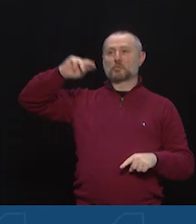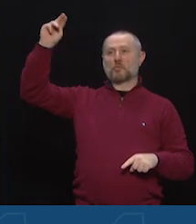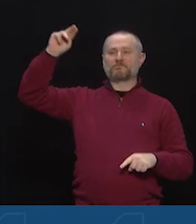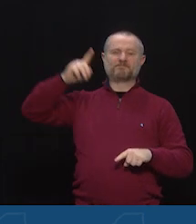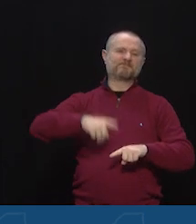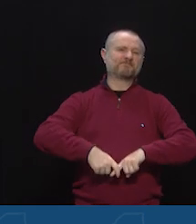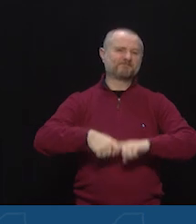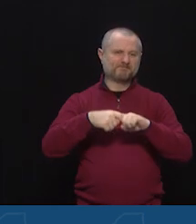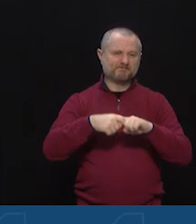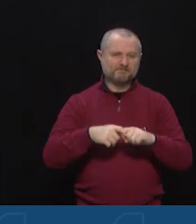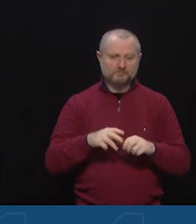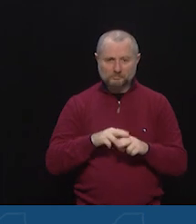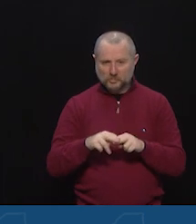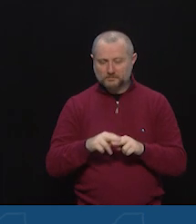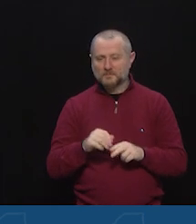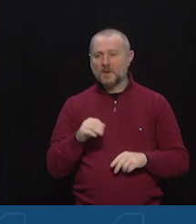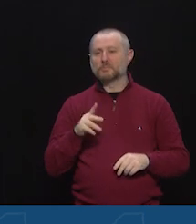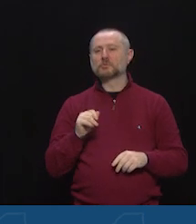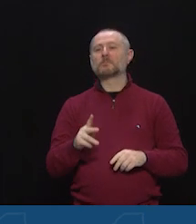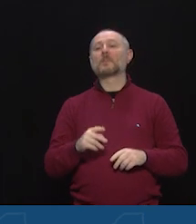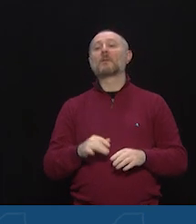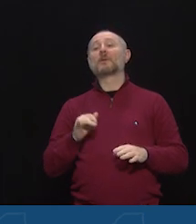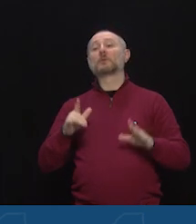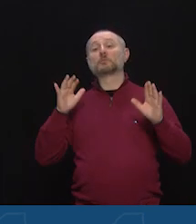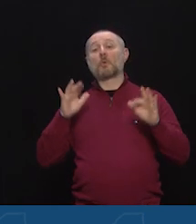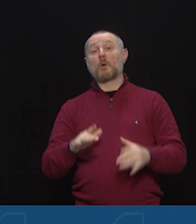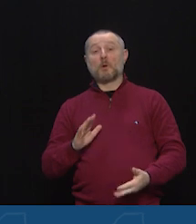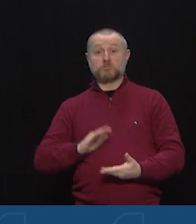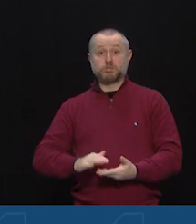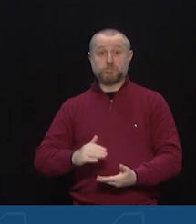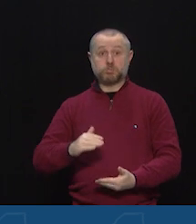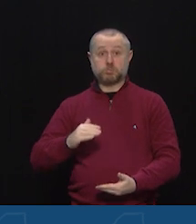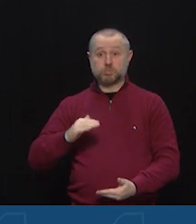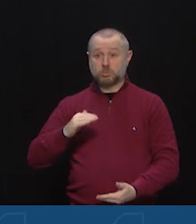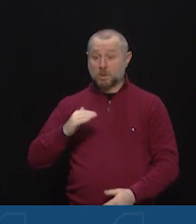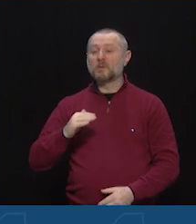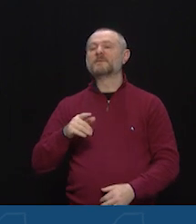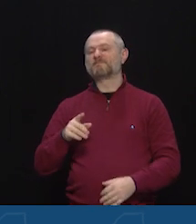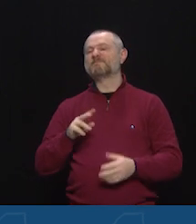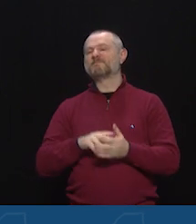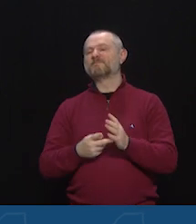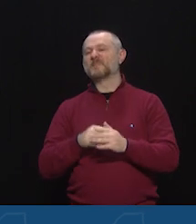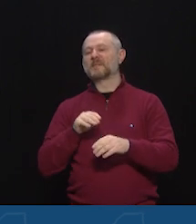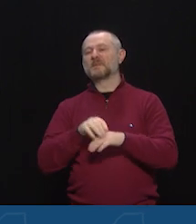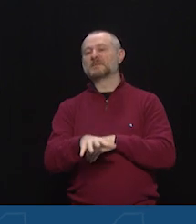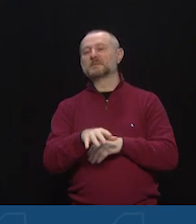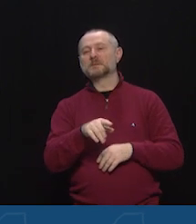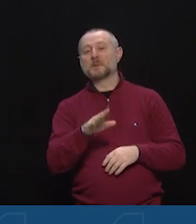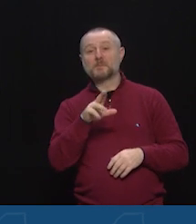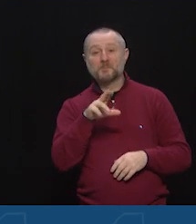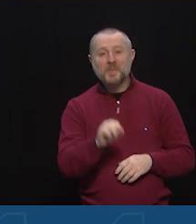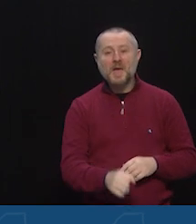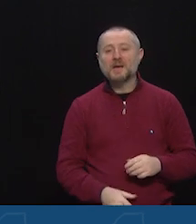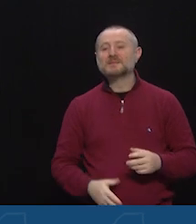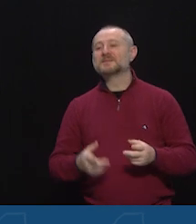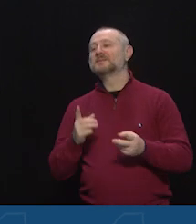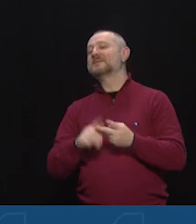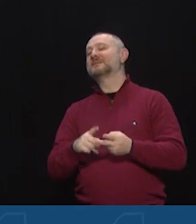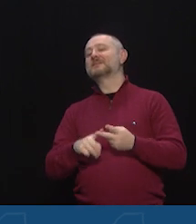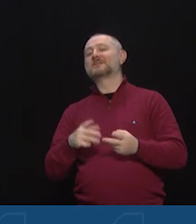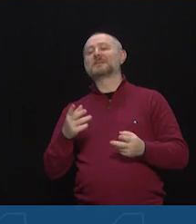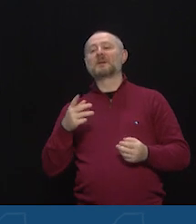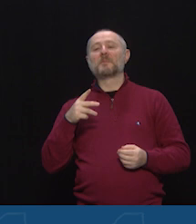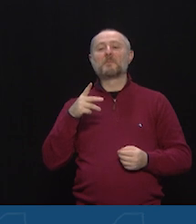snow levels increase, customers can expect to see impacts to the bus, paratransit, and subway operations